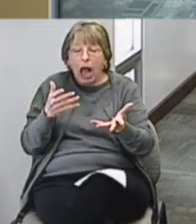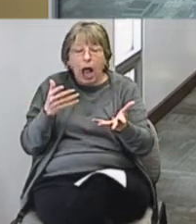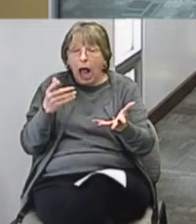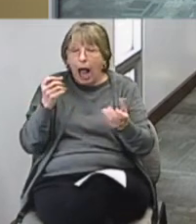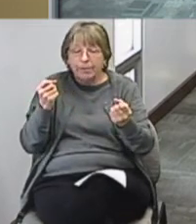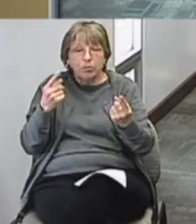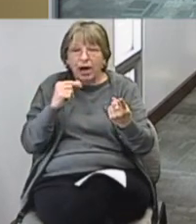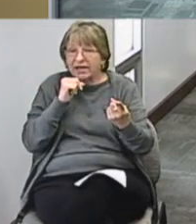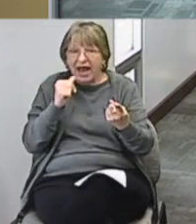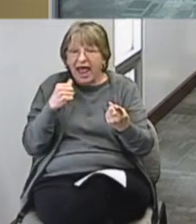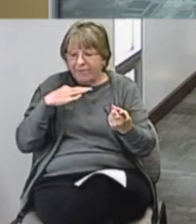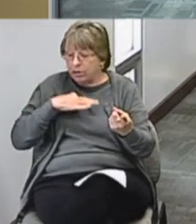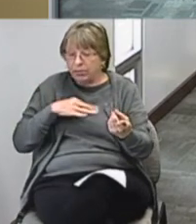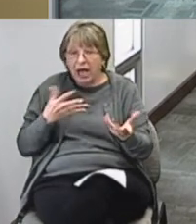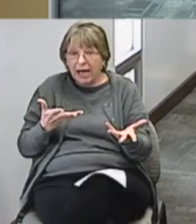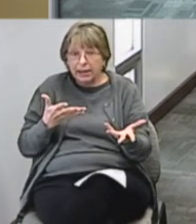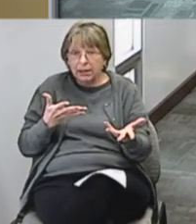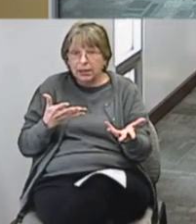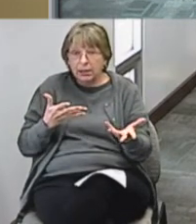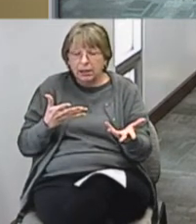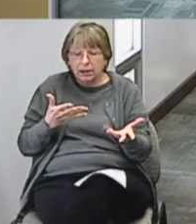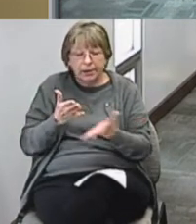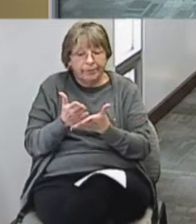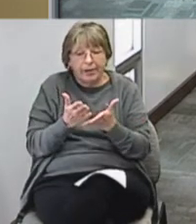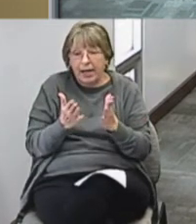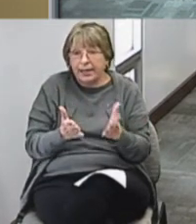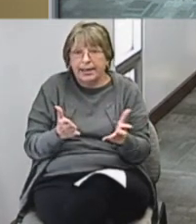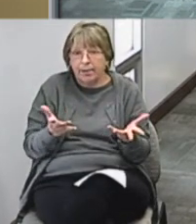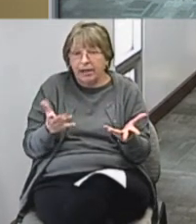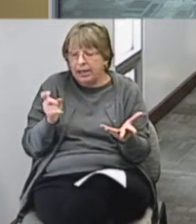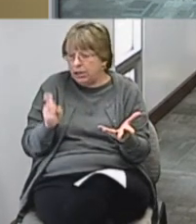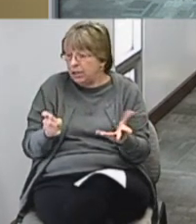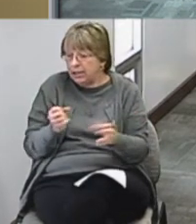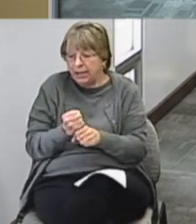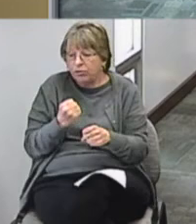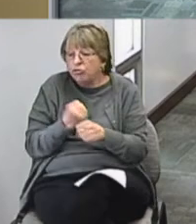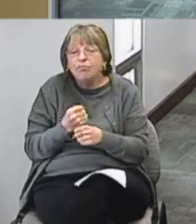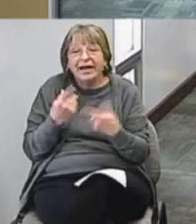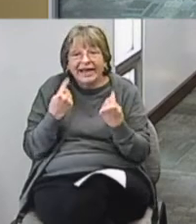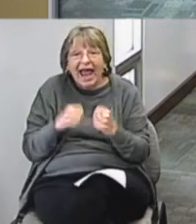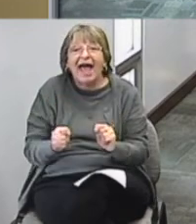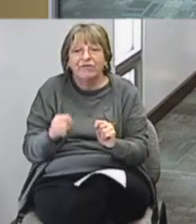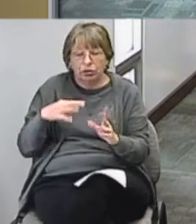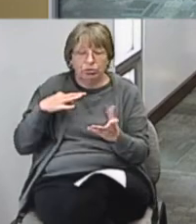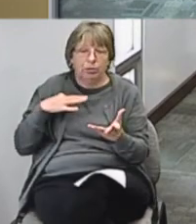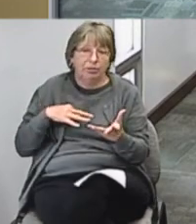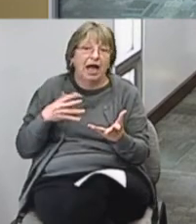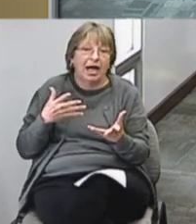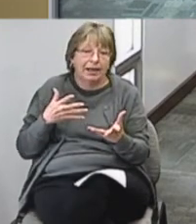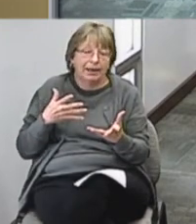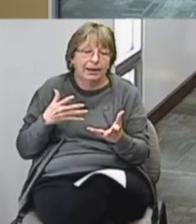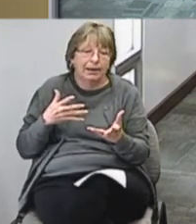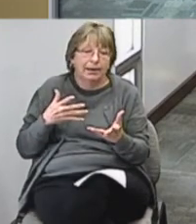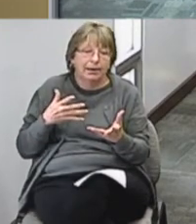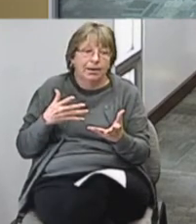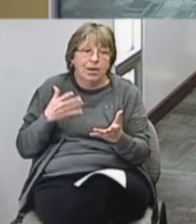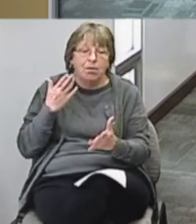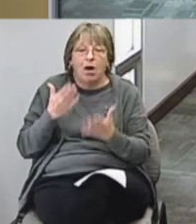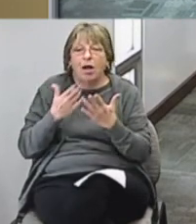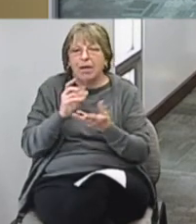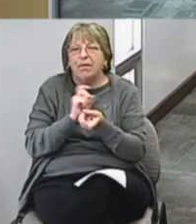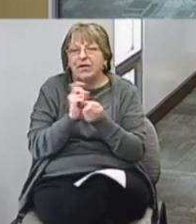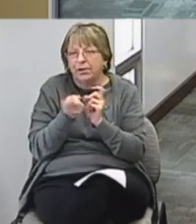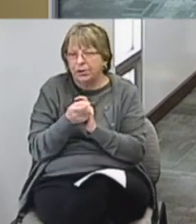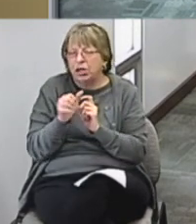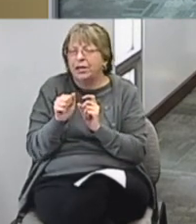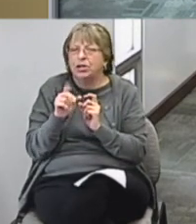years. of it is, just as somebody mentioned, just making the effort to apply. Well, I wonder if some of those have had there's some work. change in administration as well. Yeah.